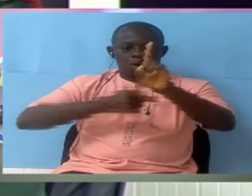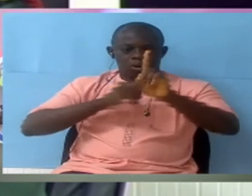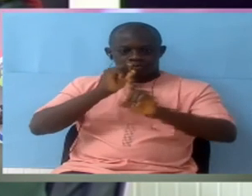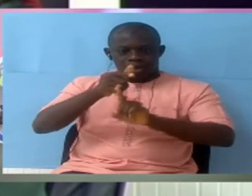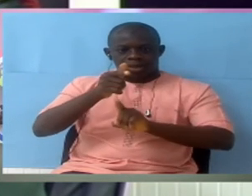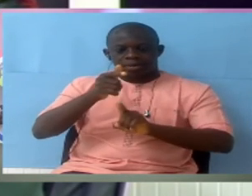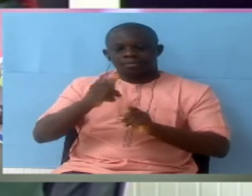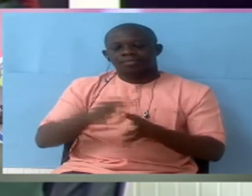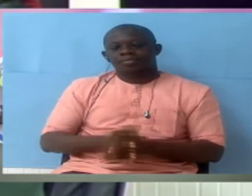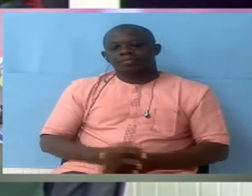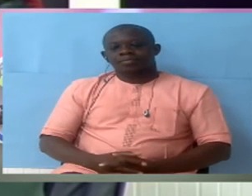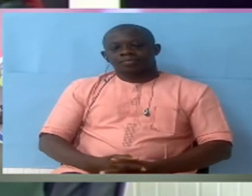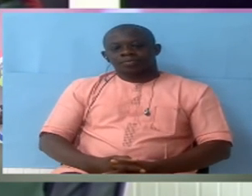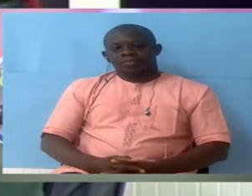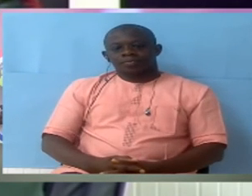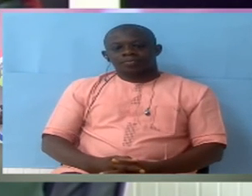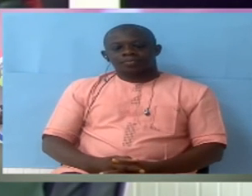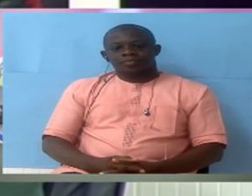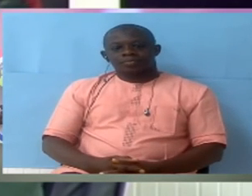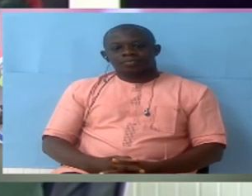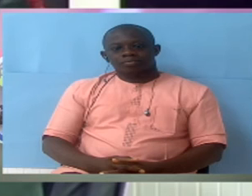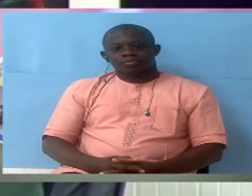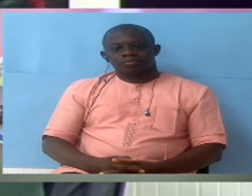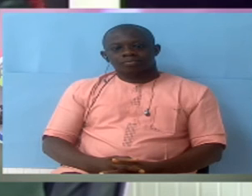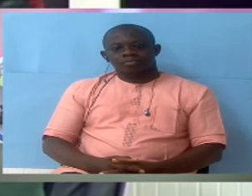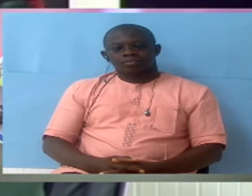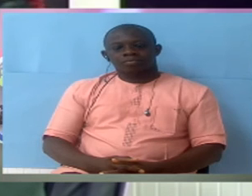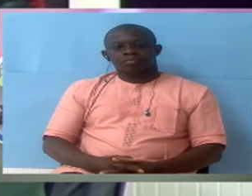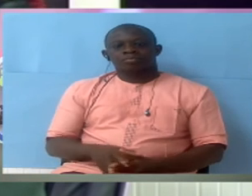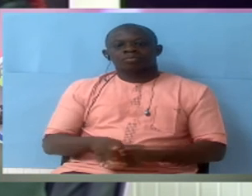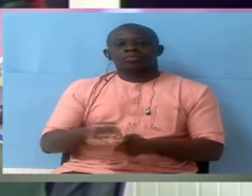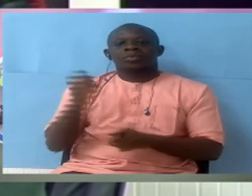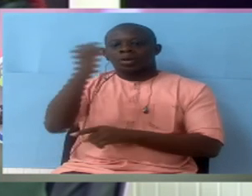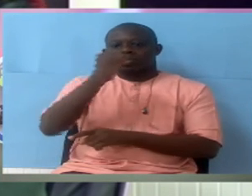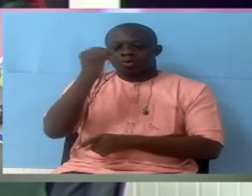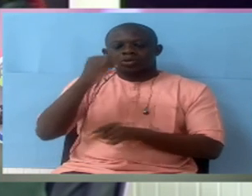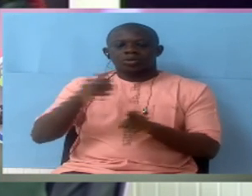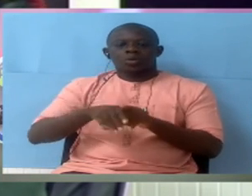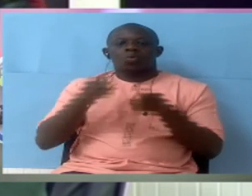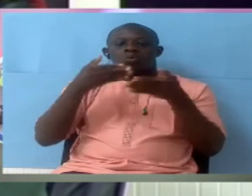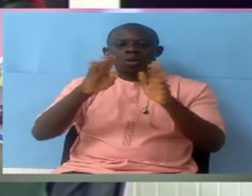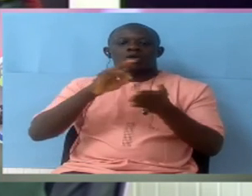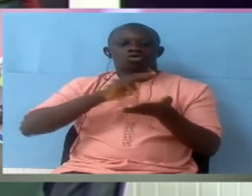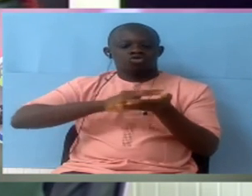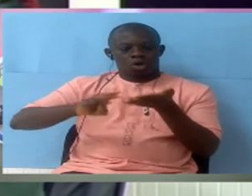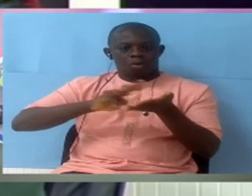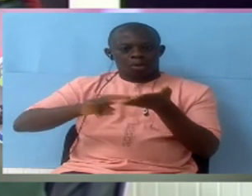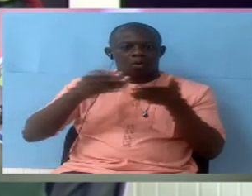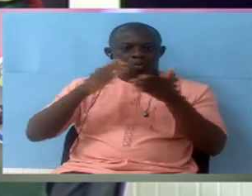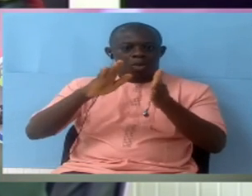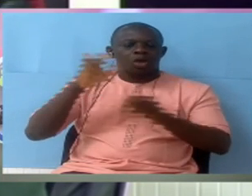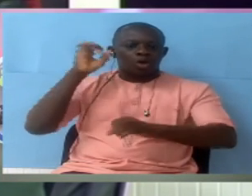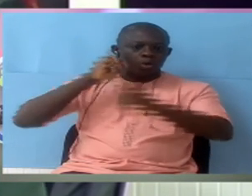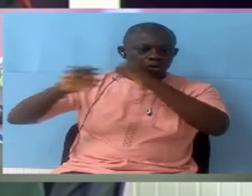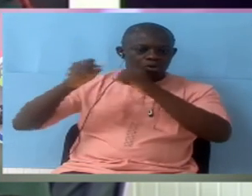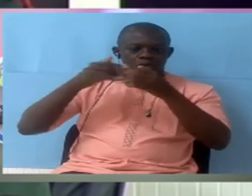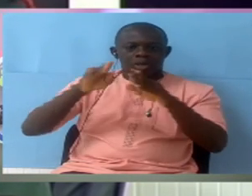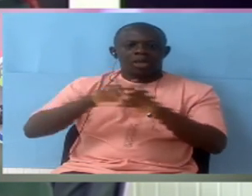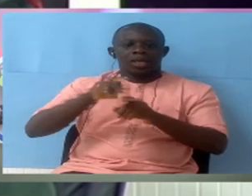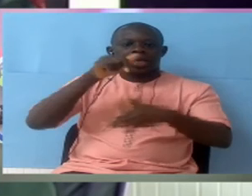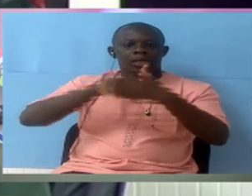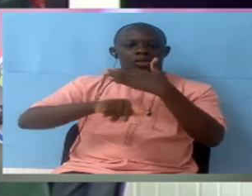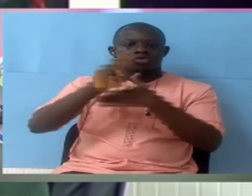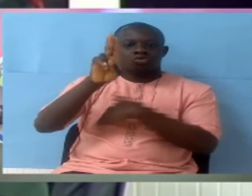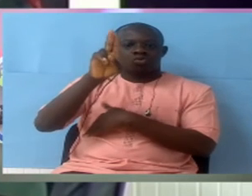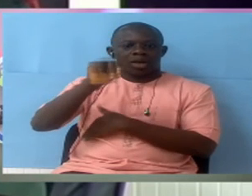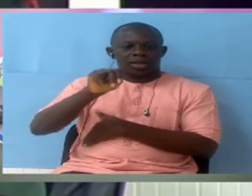bi nga xamne dañ ko dok ci suma fay wer. Because it is a norm in the UN. Ndax te ni lañ ko def faral